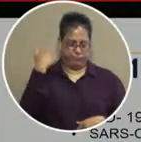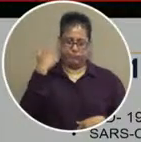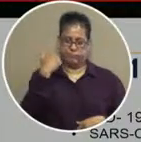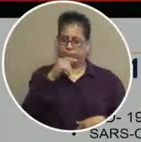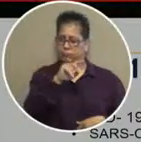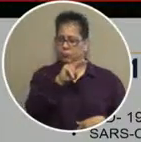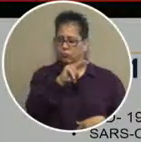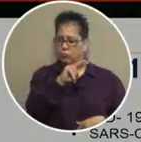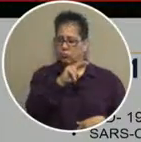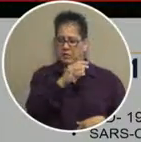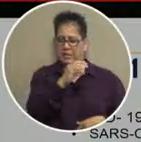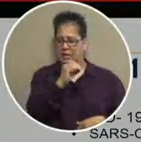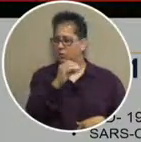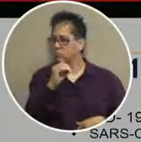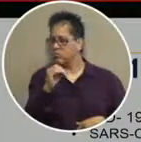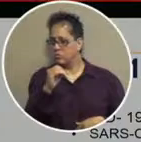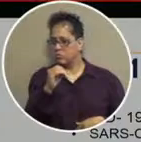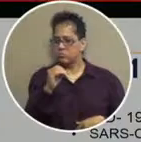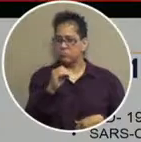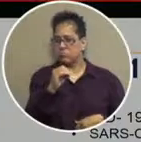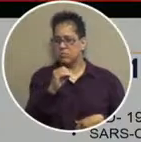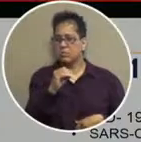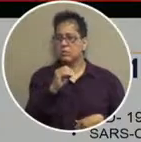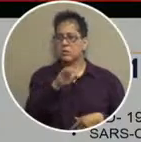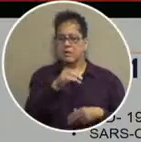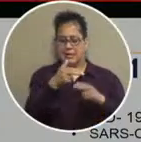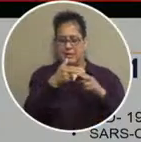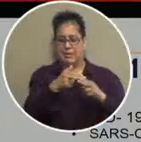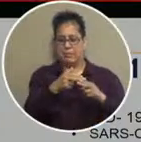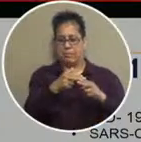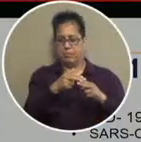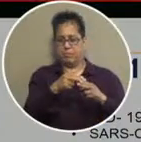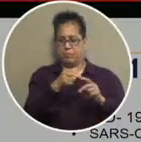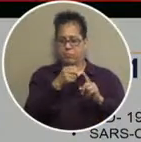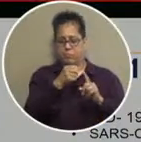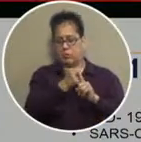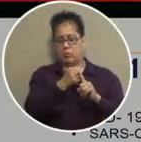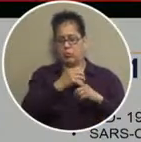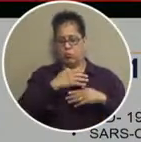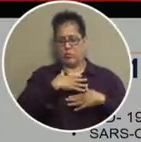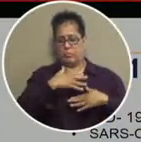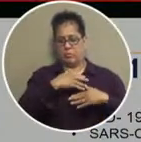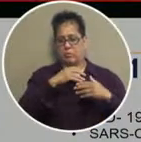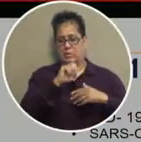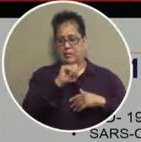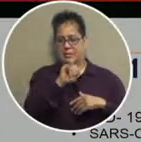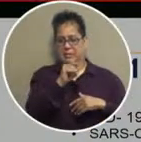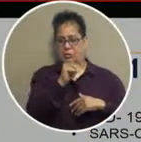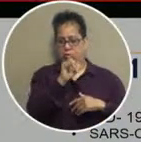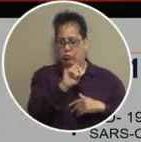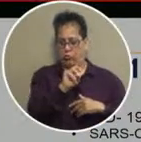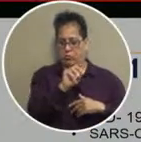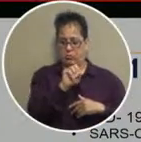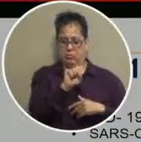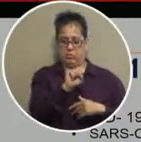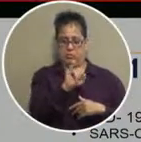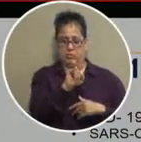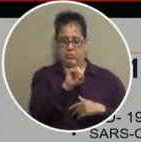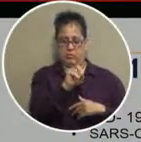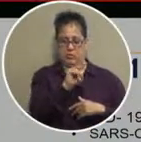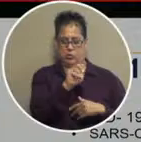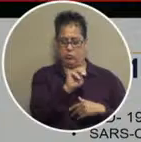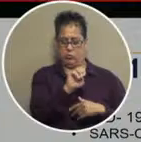the 2000s, where we named the severe acute respiratory syndrome. Started also in the Far